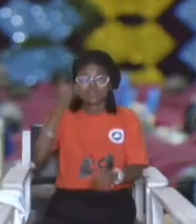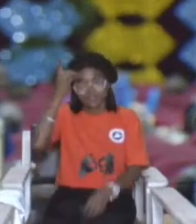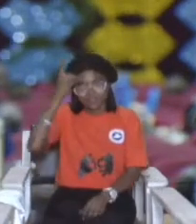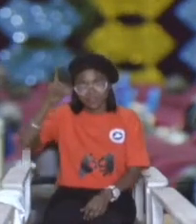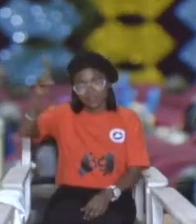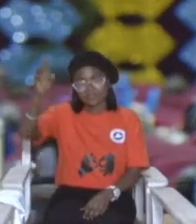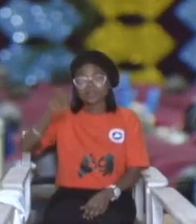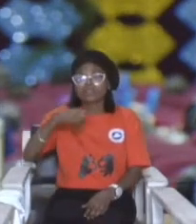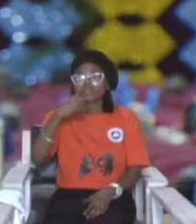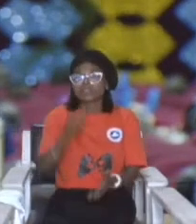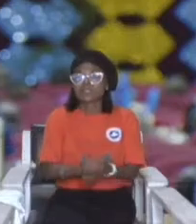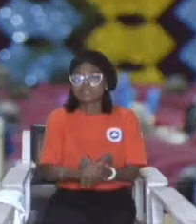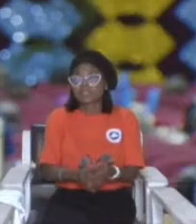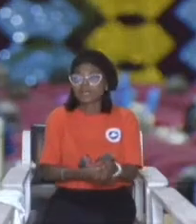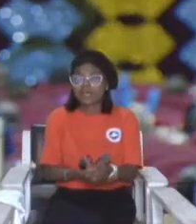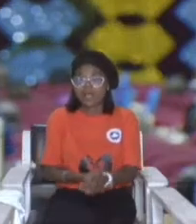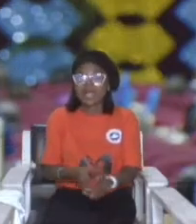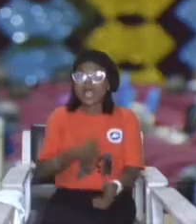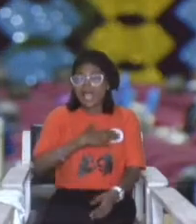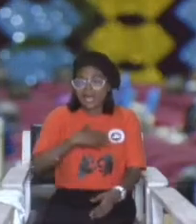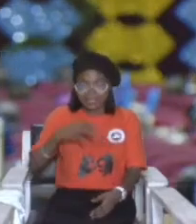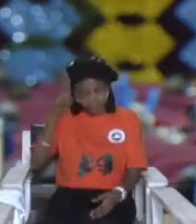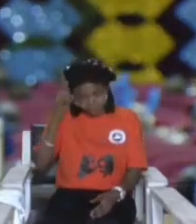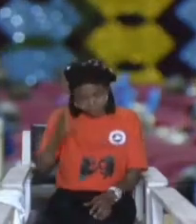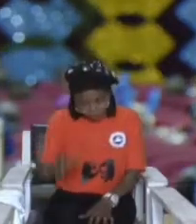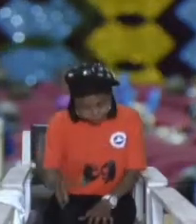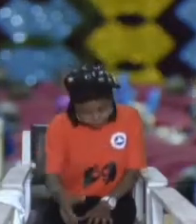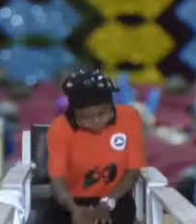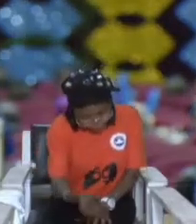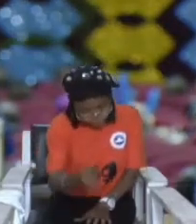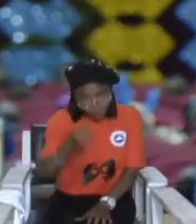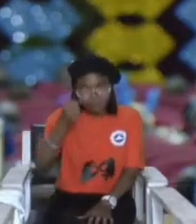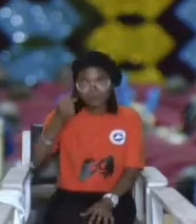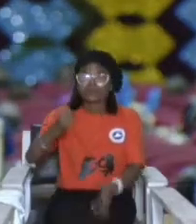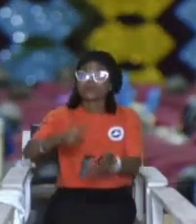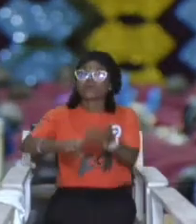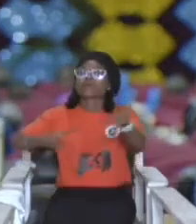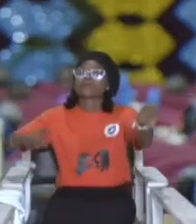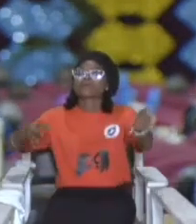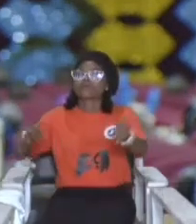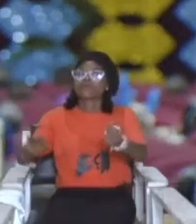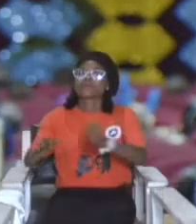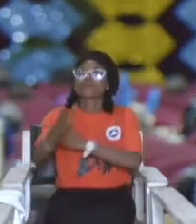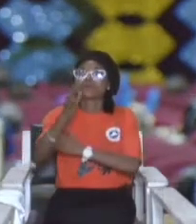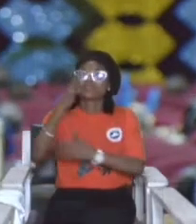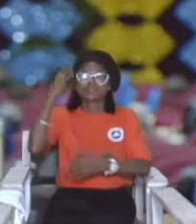the land of Egypt and Moses took the rod of God in his hand.